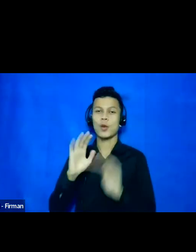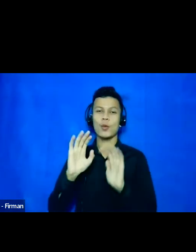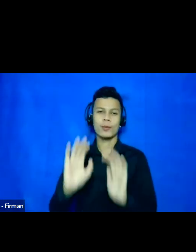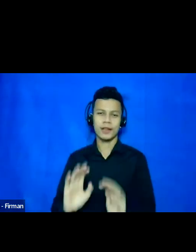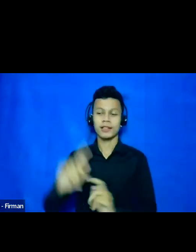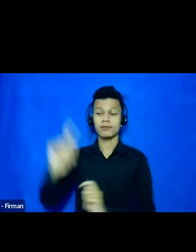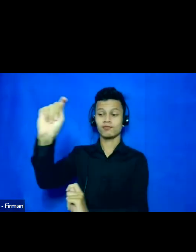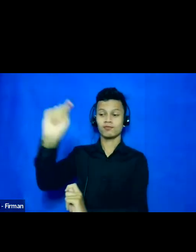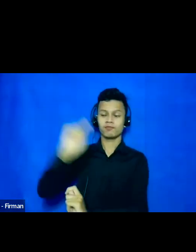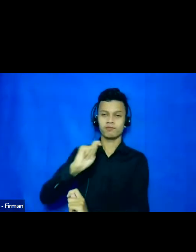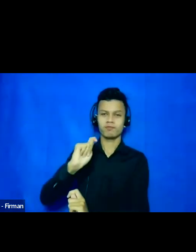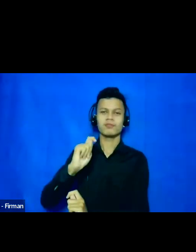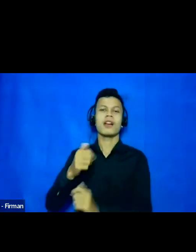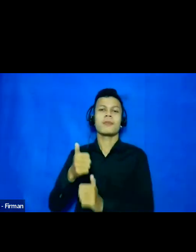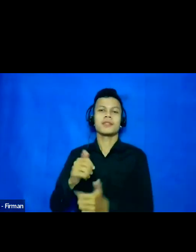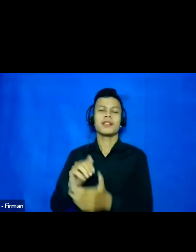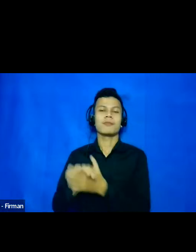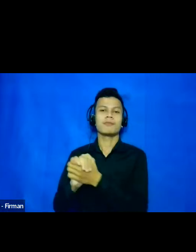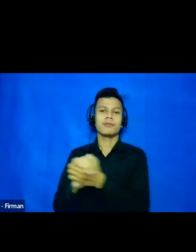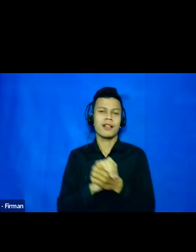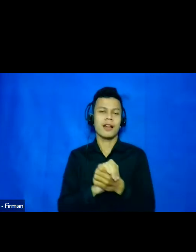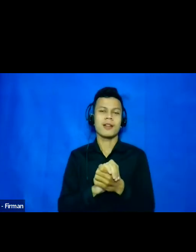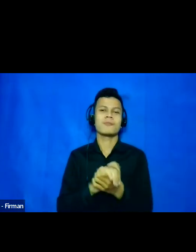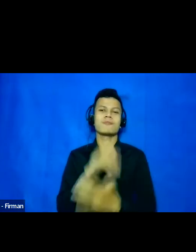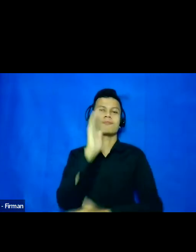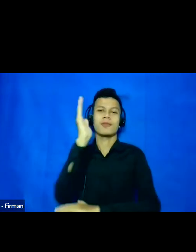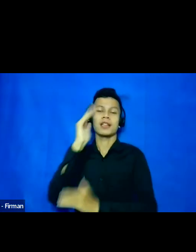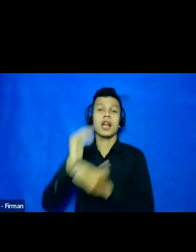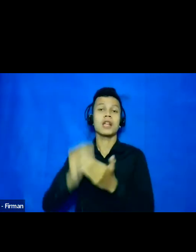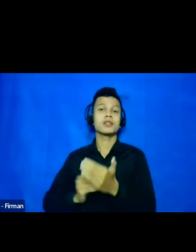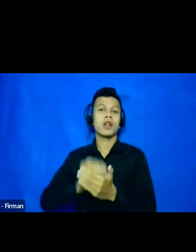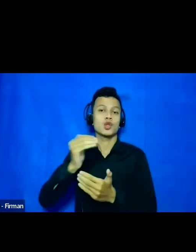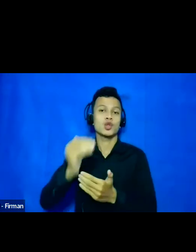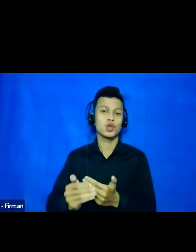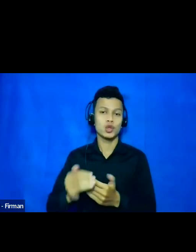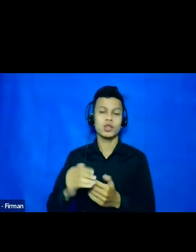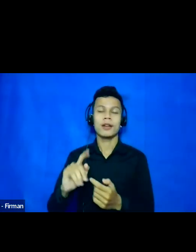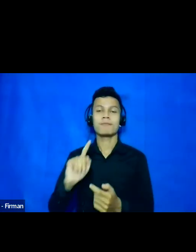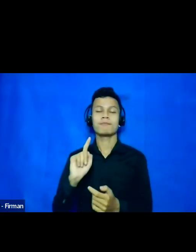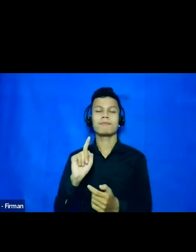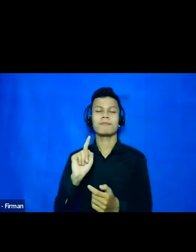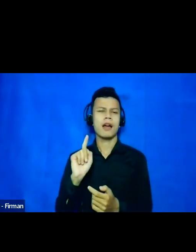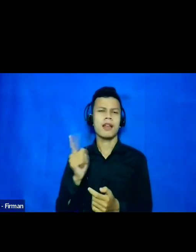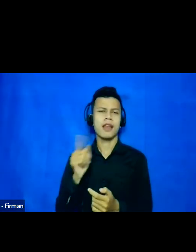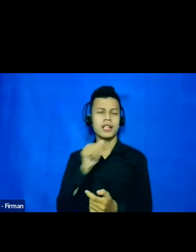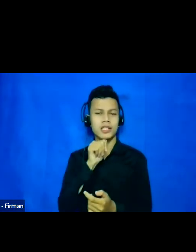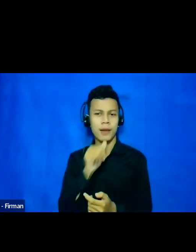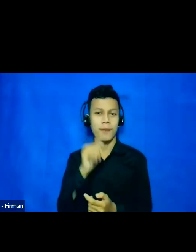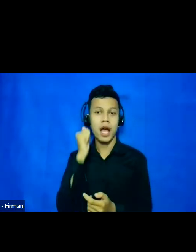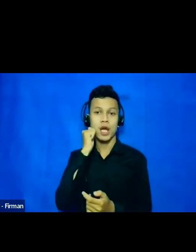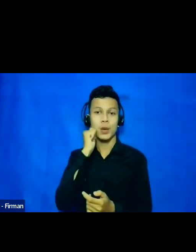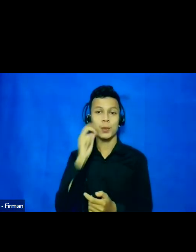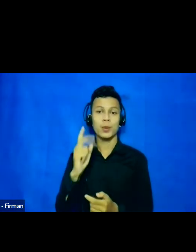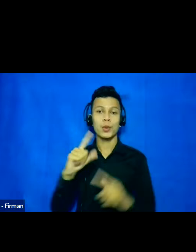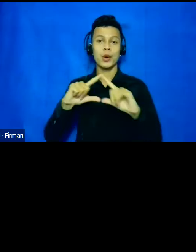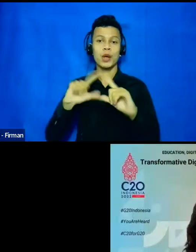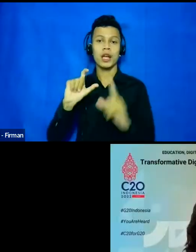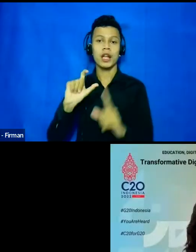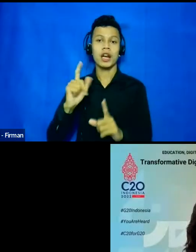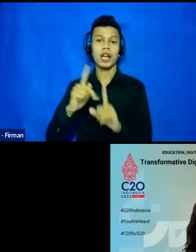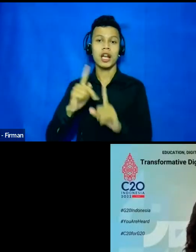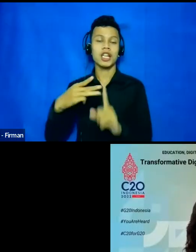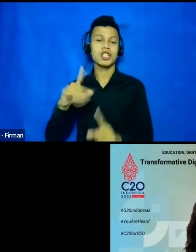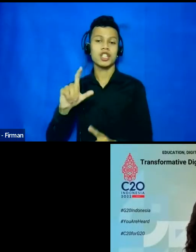our next speaker. We have here Rachel Cooper, education specialist